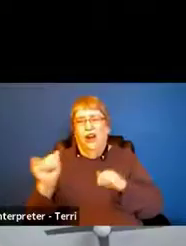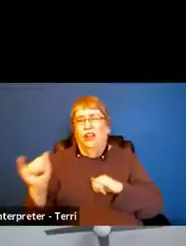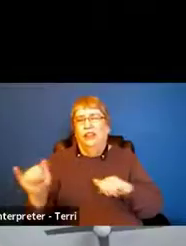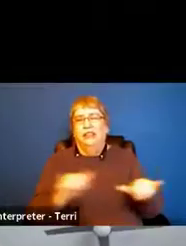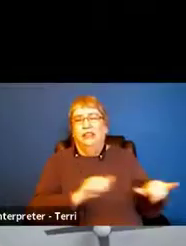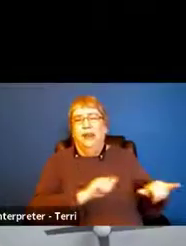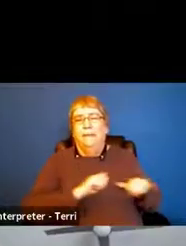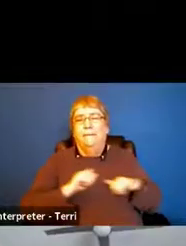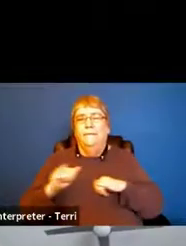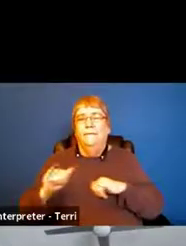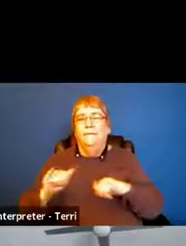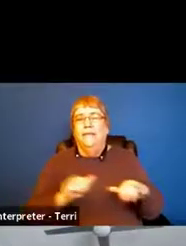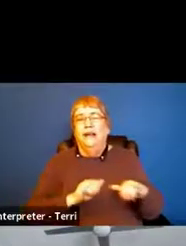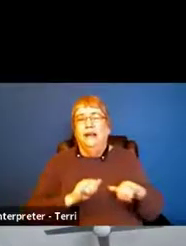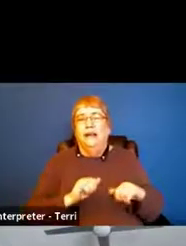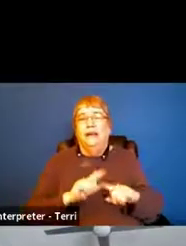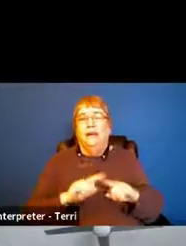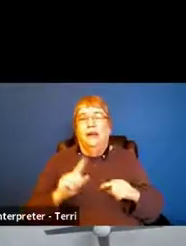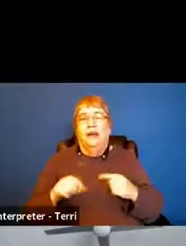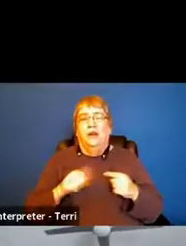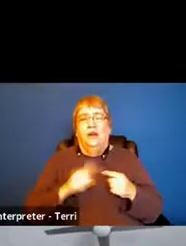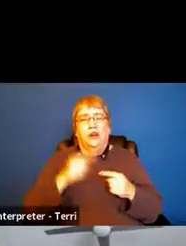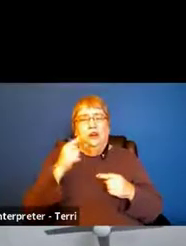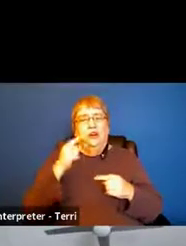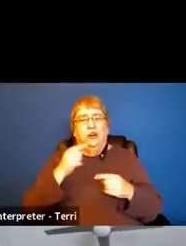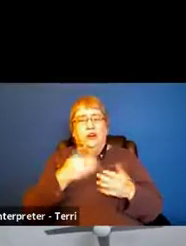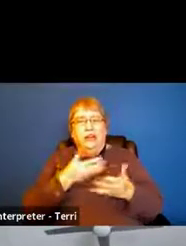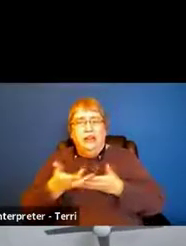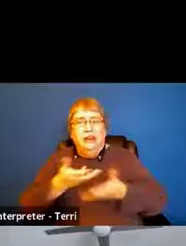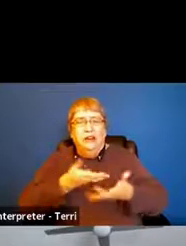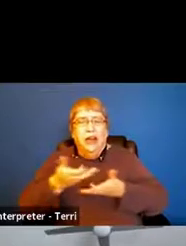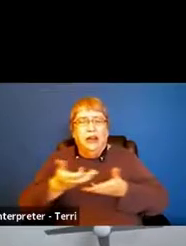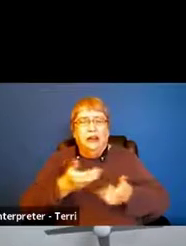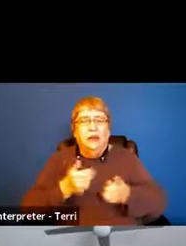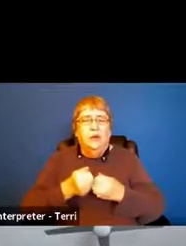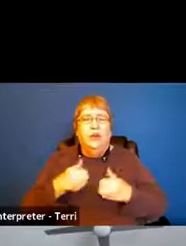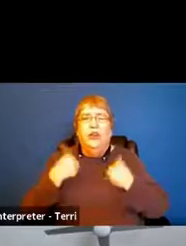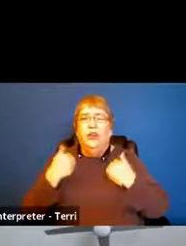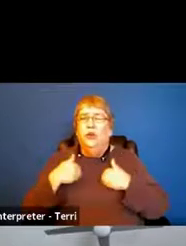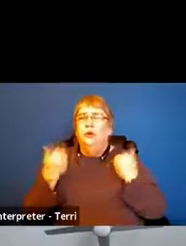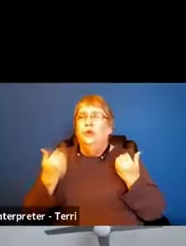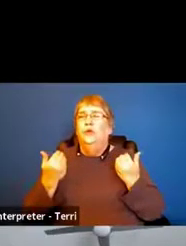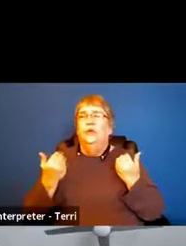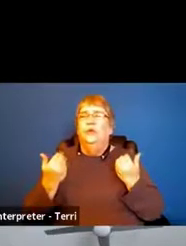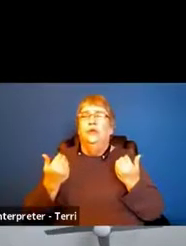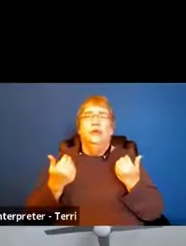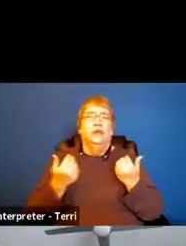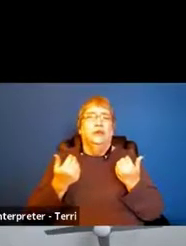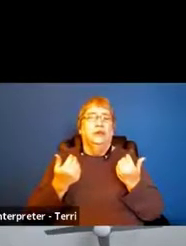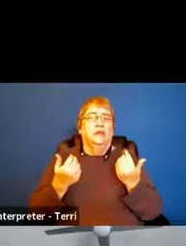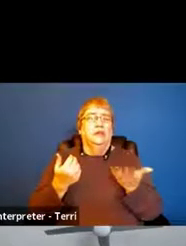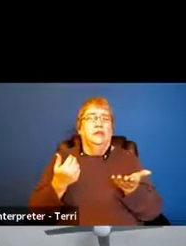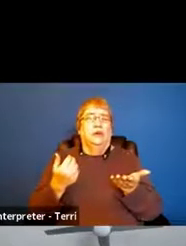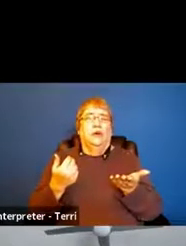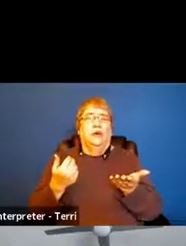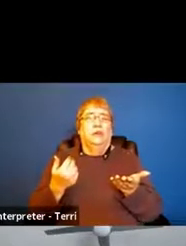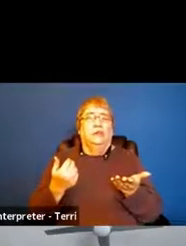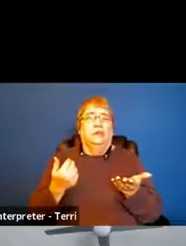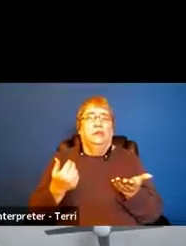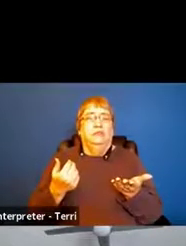or some things to think about when interacting with youth and ways to kind of just open the questions and things like